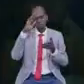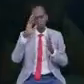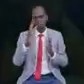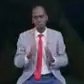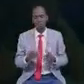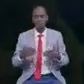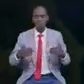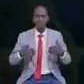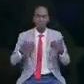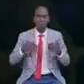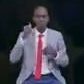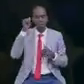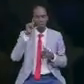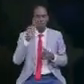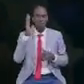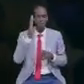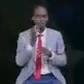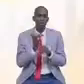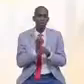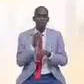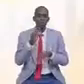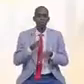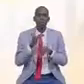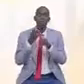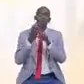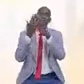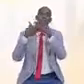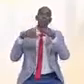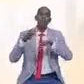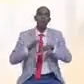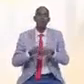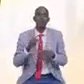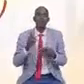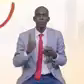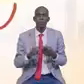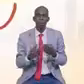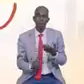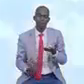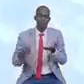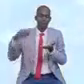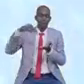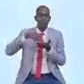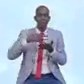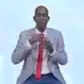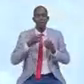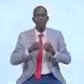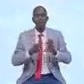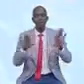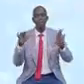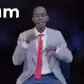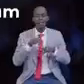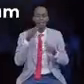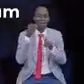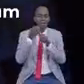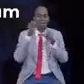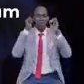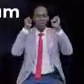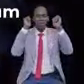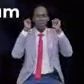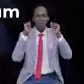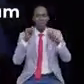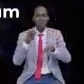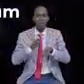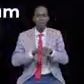adults will receive a touch from heaven to arise and shine at the Impact Academy on